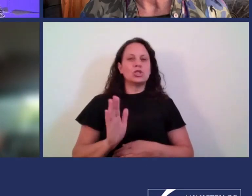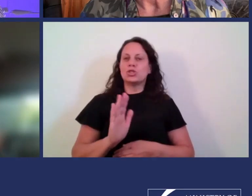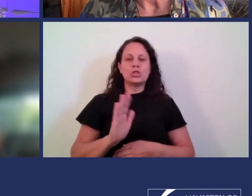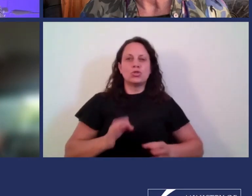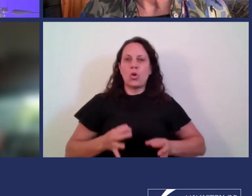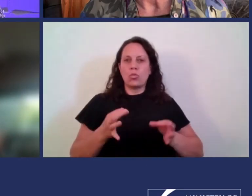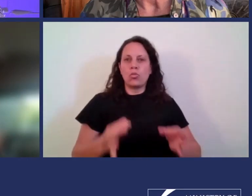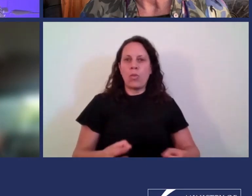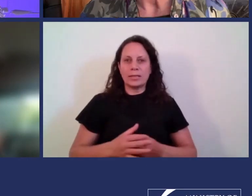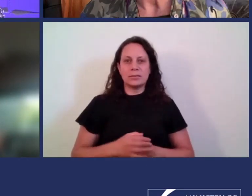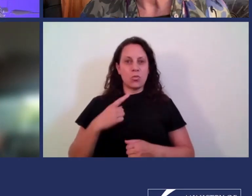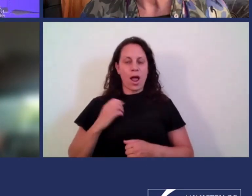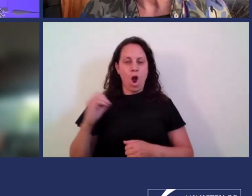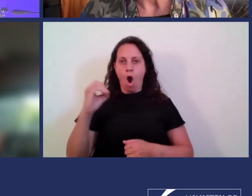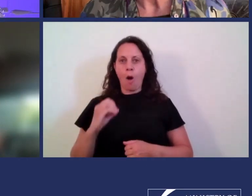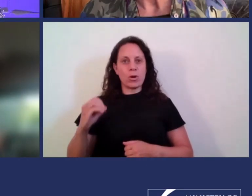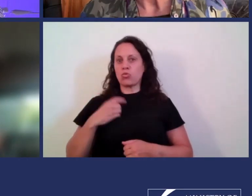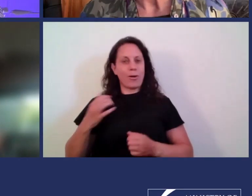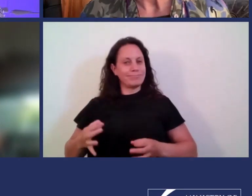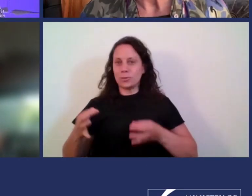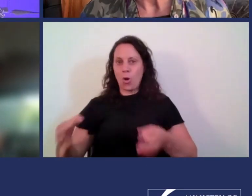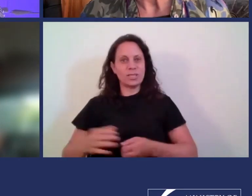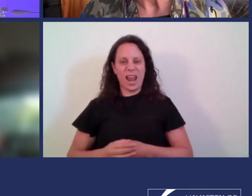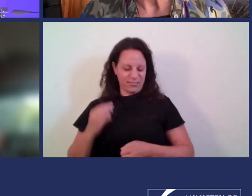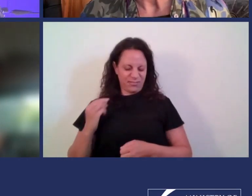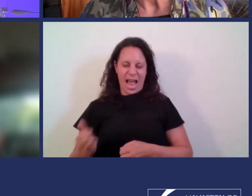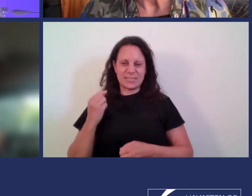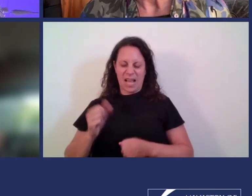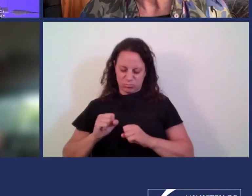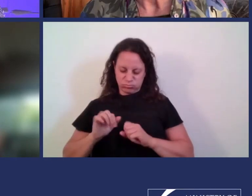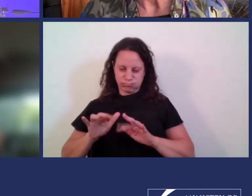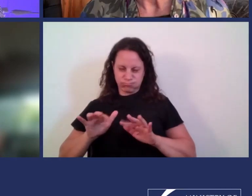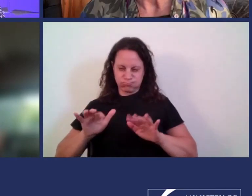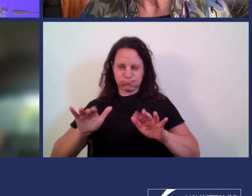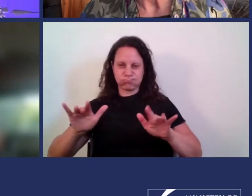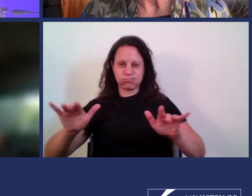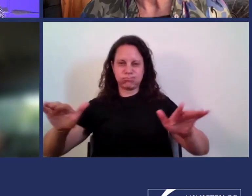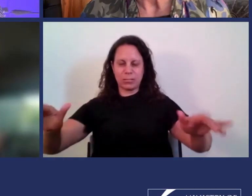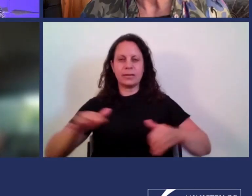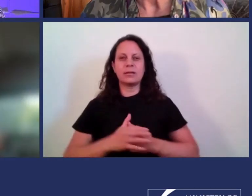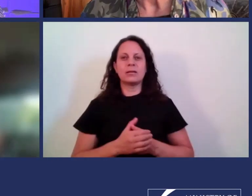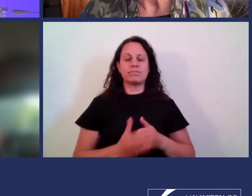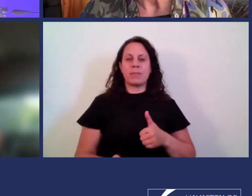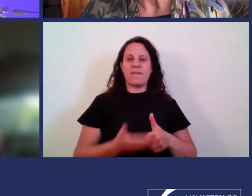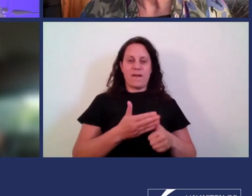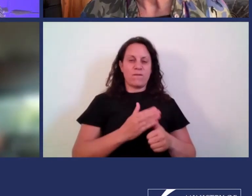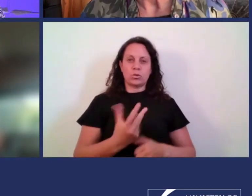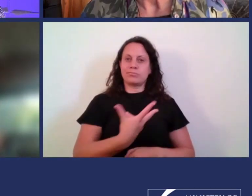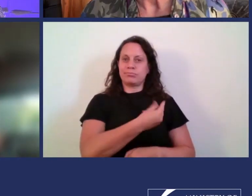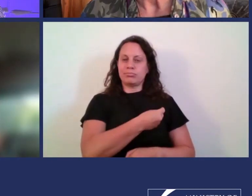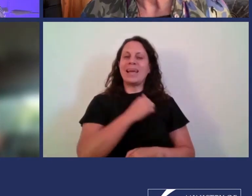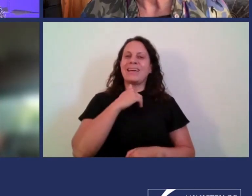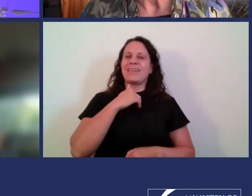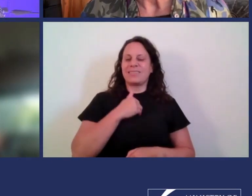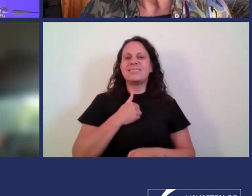delaying. Omicron's going to move really fast, and after children have had that first dose of vaccine, they do need a couple of weeks for